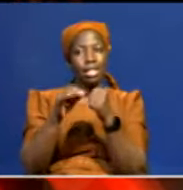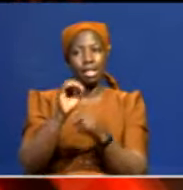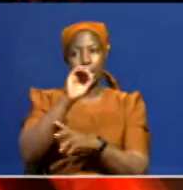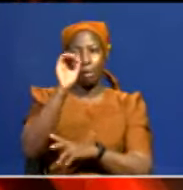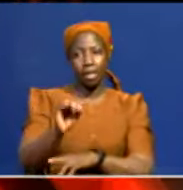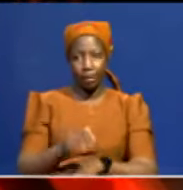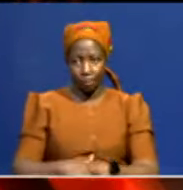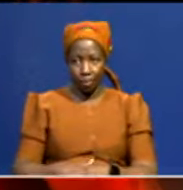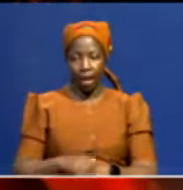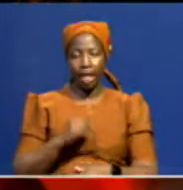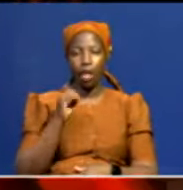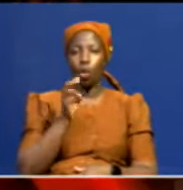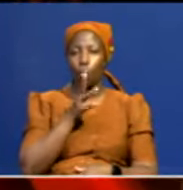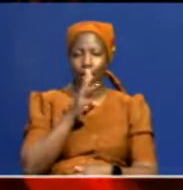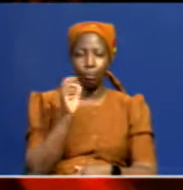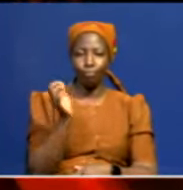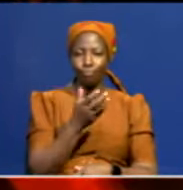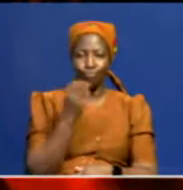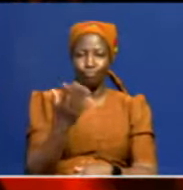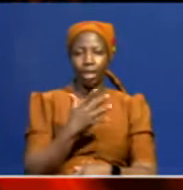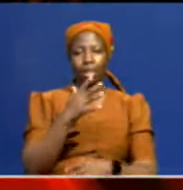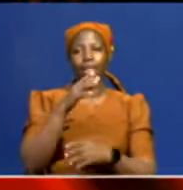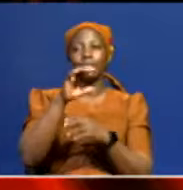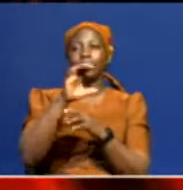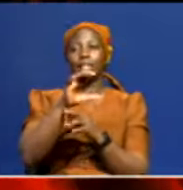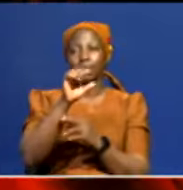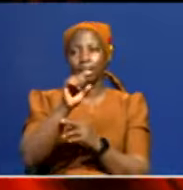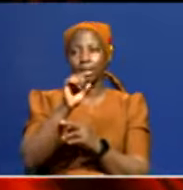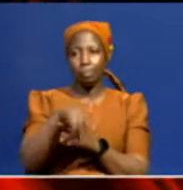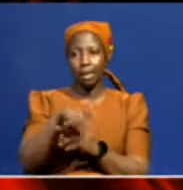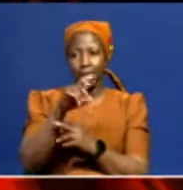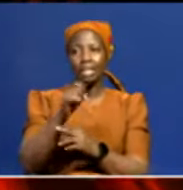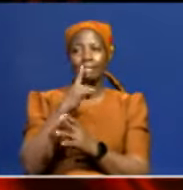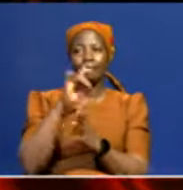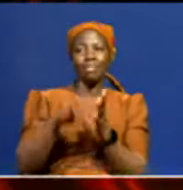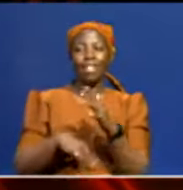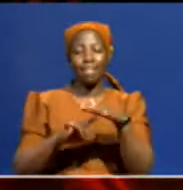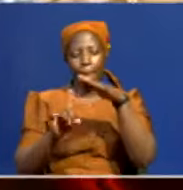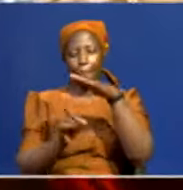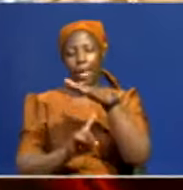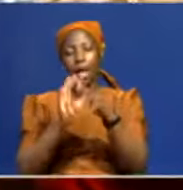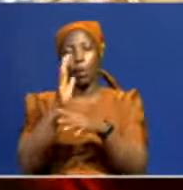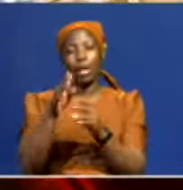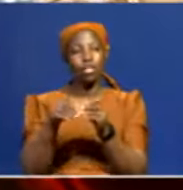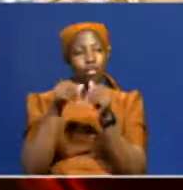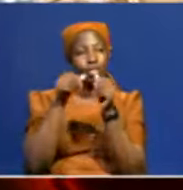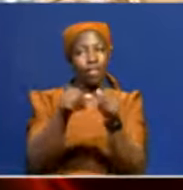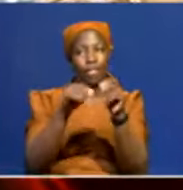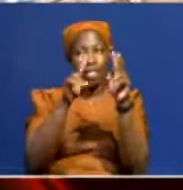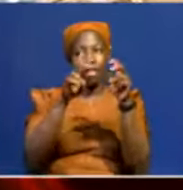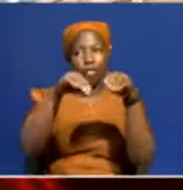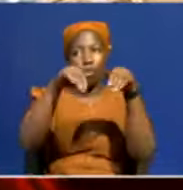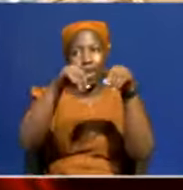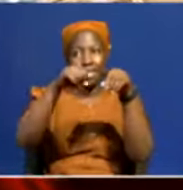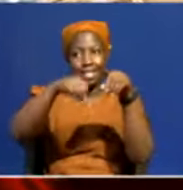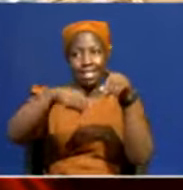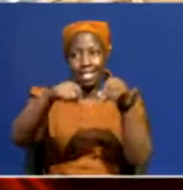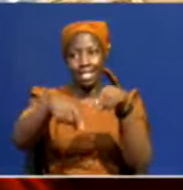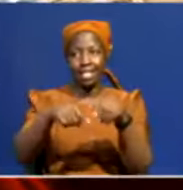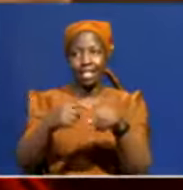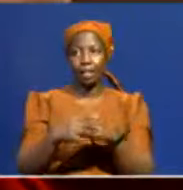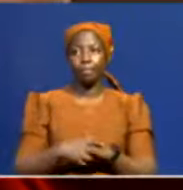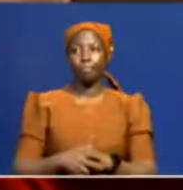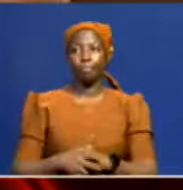Ephantus Kimotho says the ministry will address the issue of certified seeds, milling plants, and ready markets for the